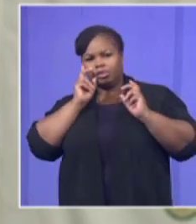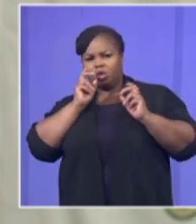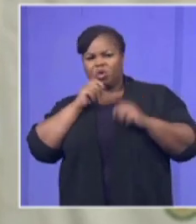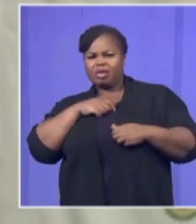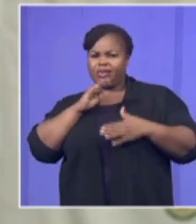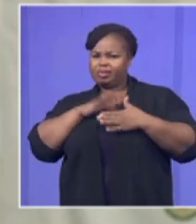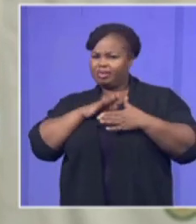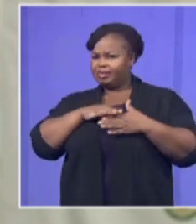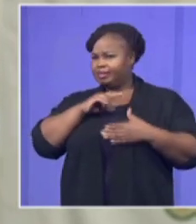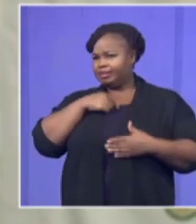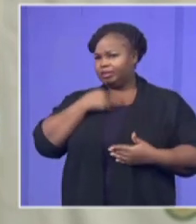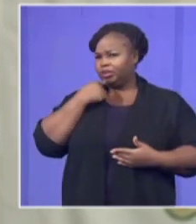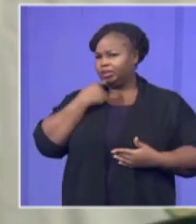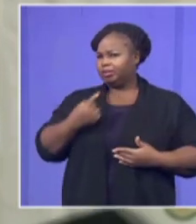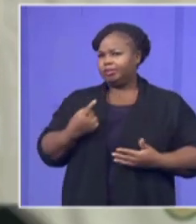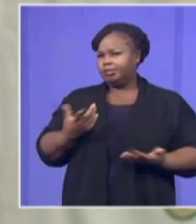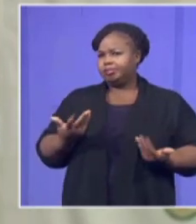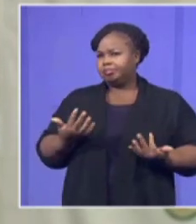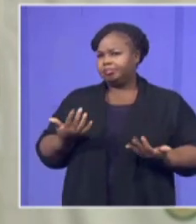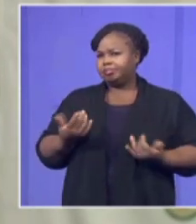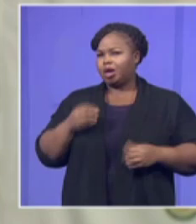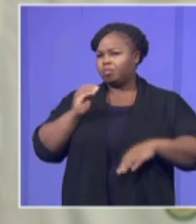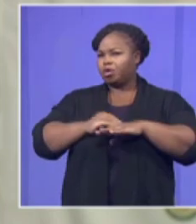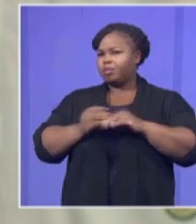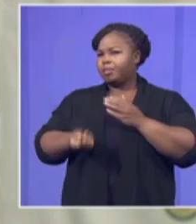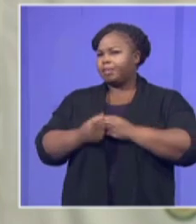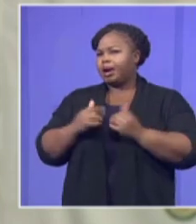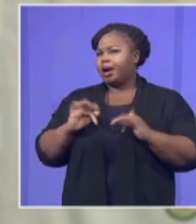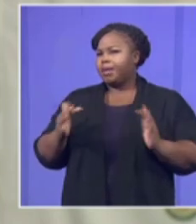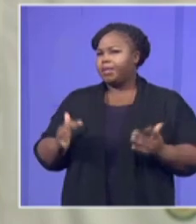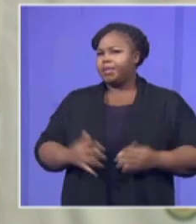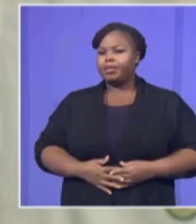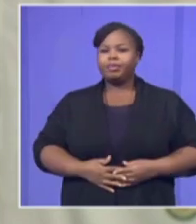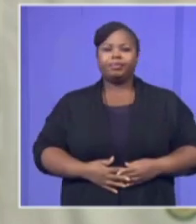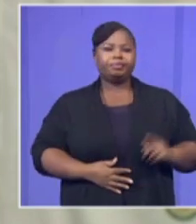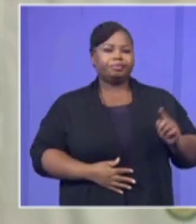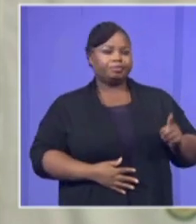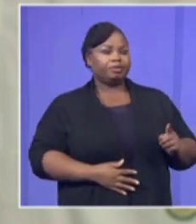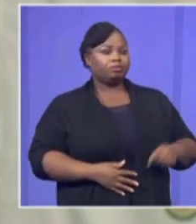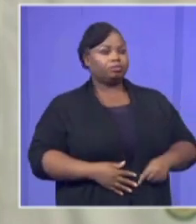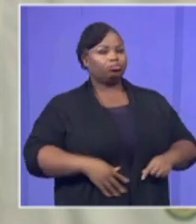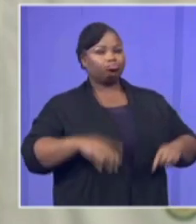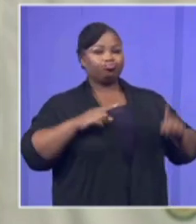reason or the root cause for this problem? It's a variety of